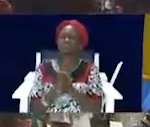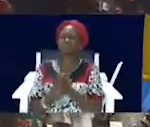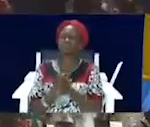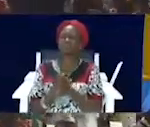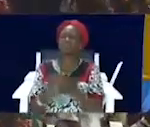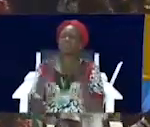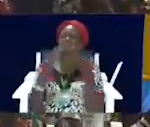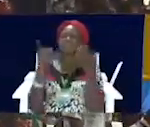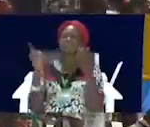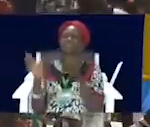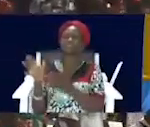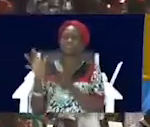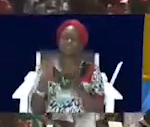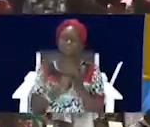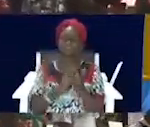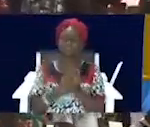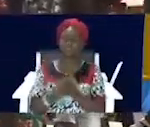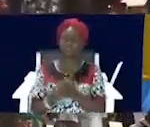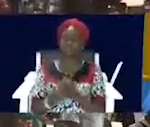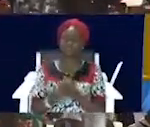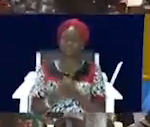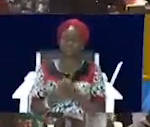Thank you Jesus.